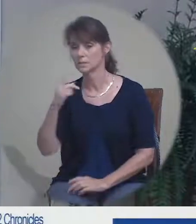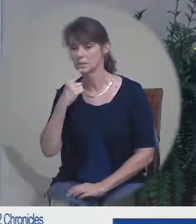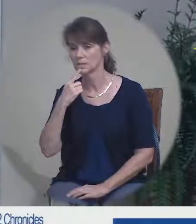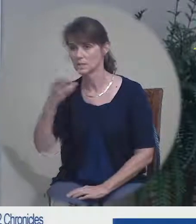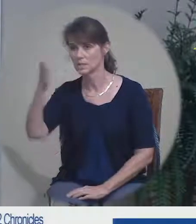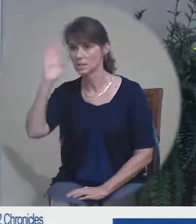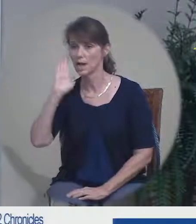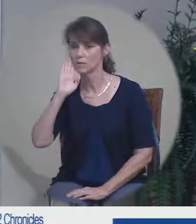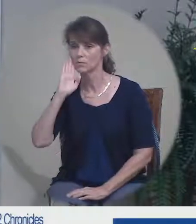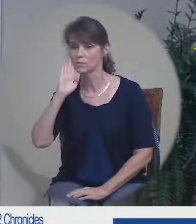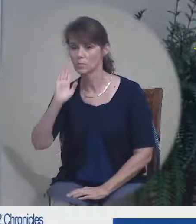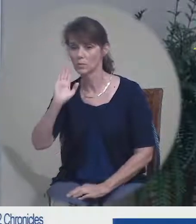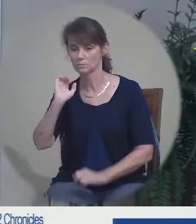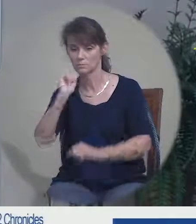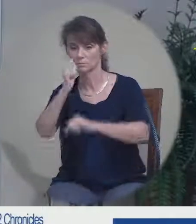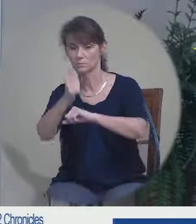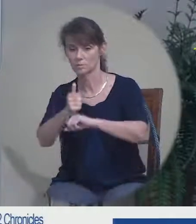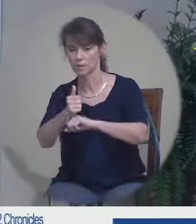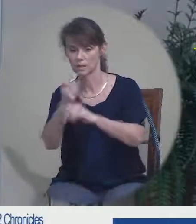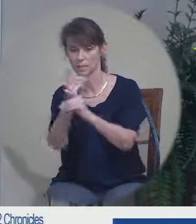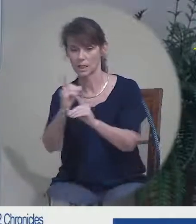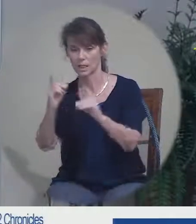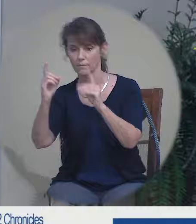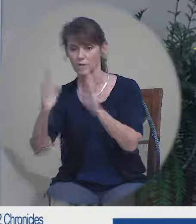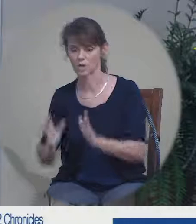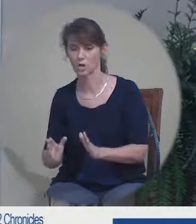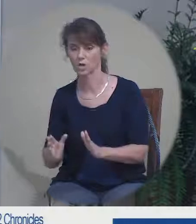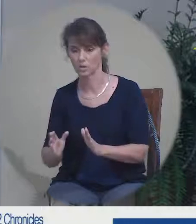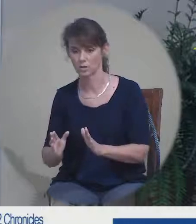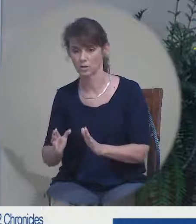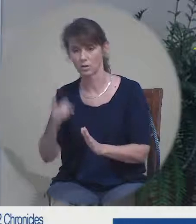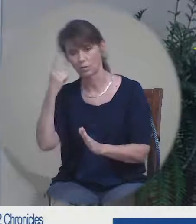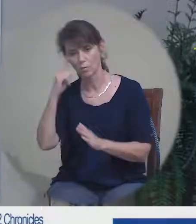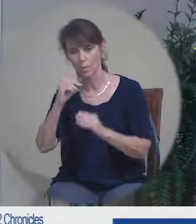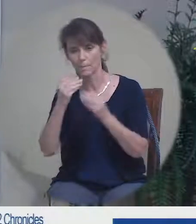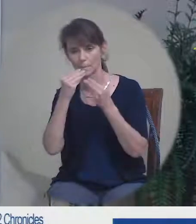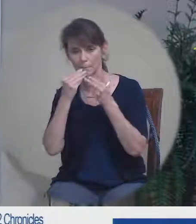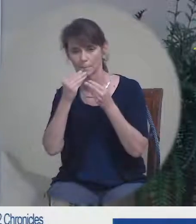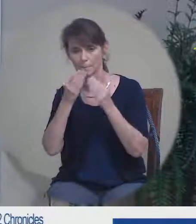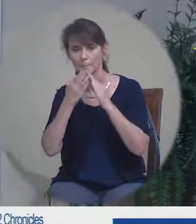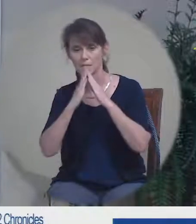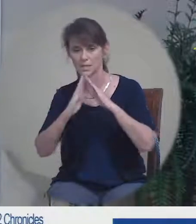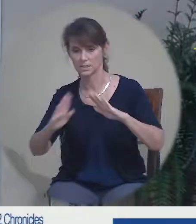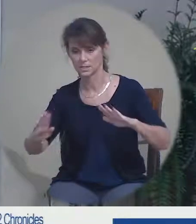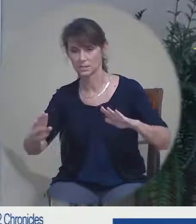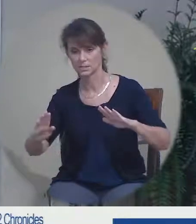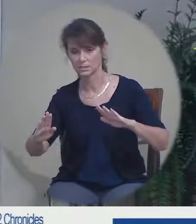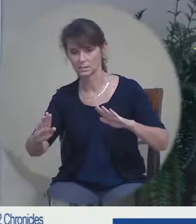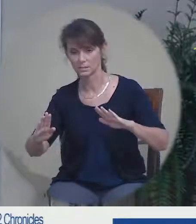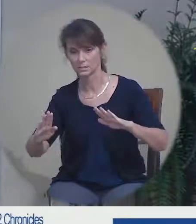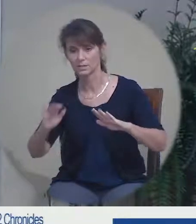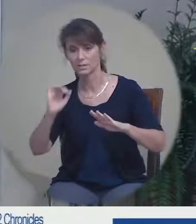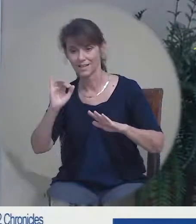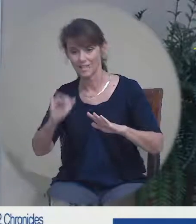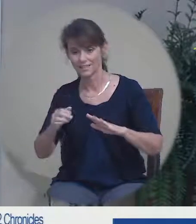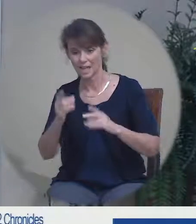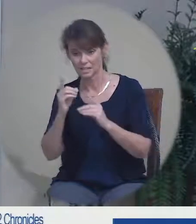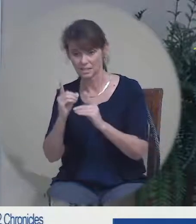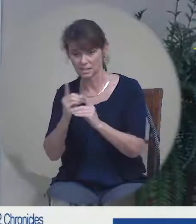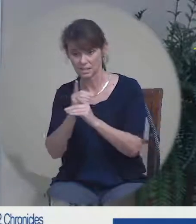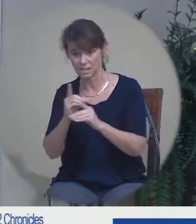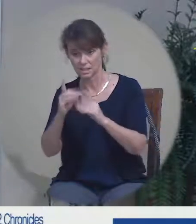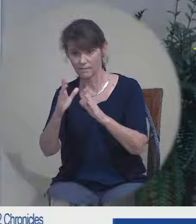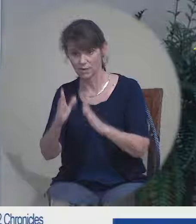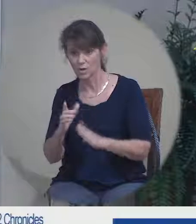have respite or peace. We don't know who that deliverer is, but one suggestion is it's the nation of Assyria. They started